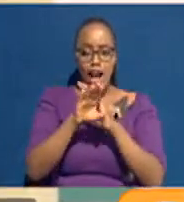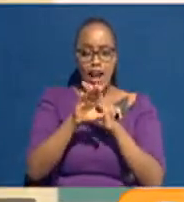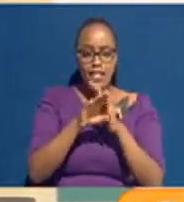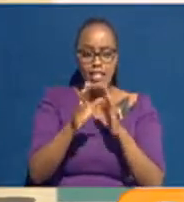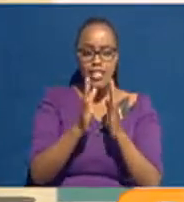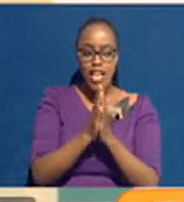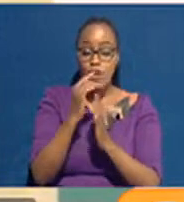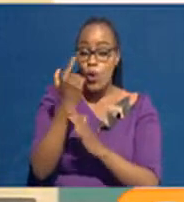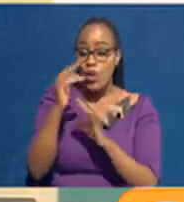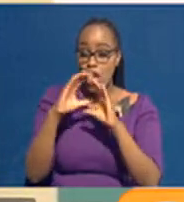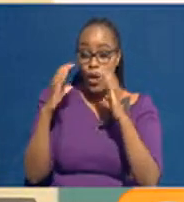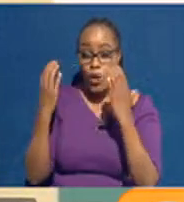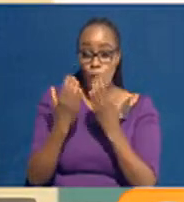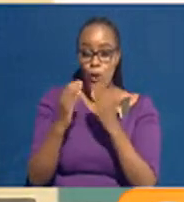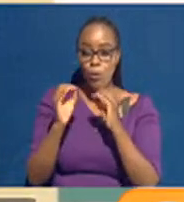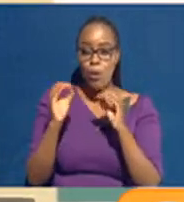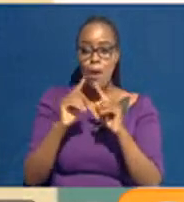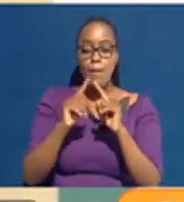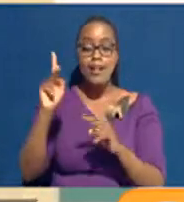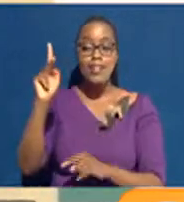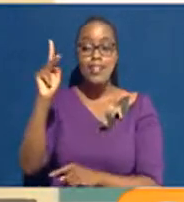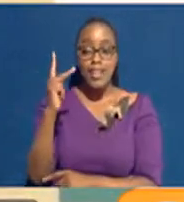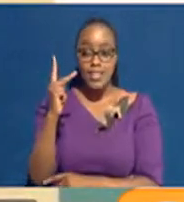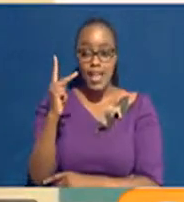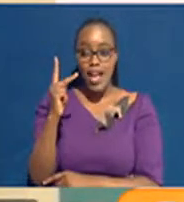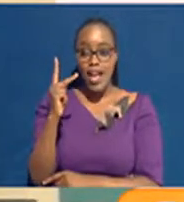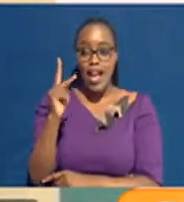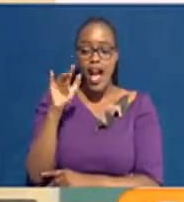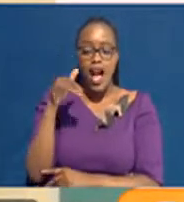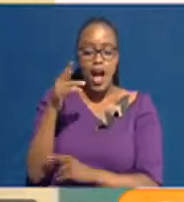just global. Kenya, how do we